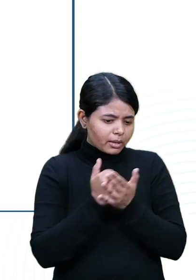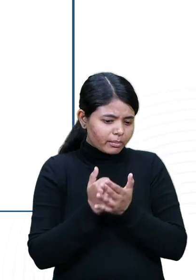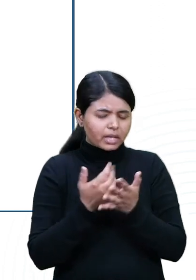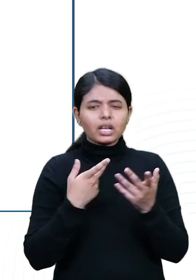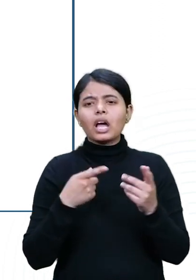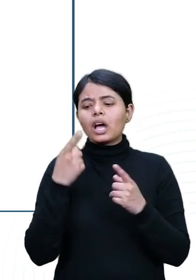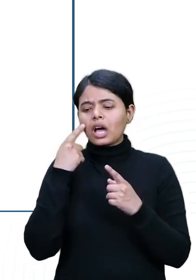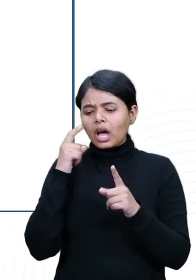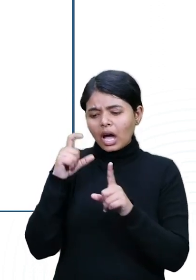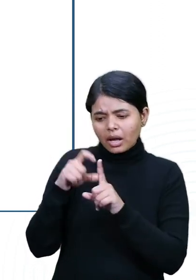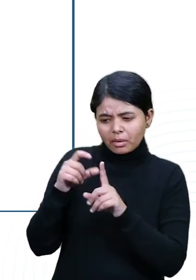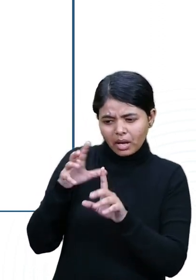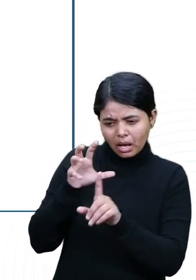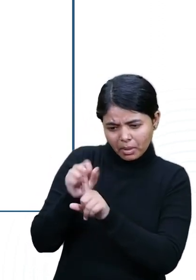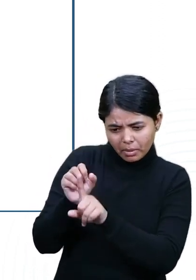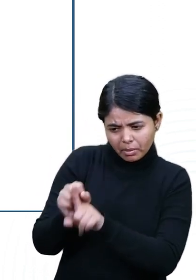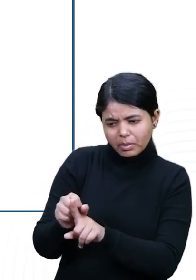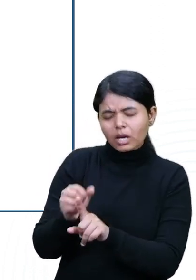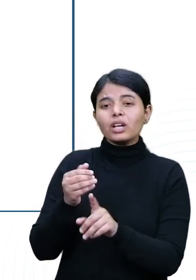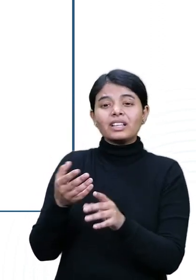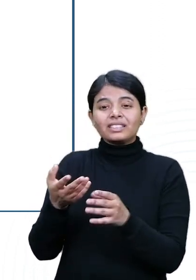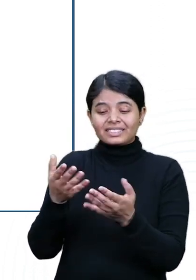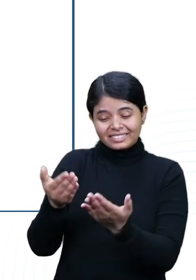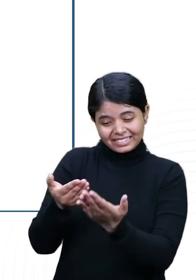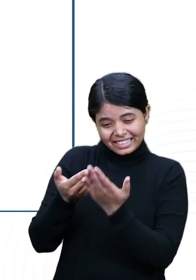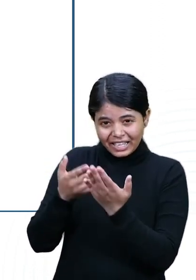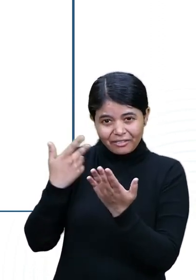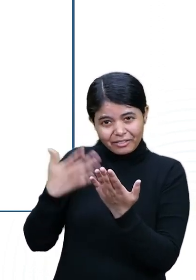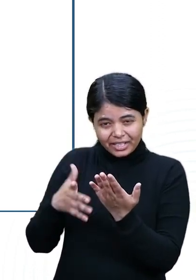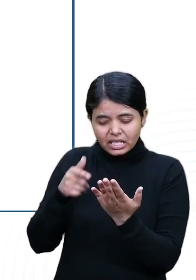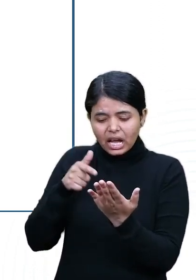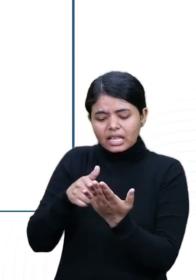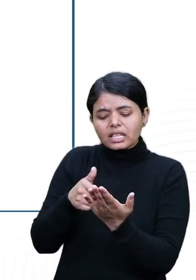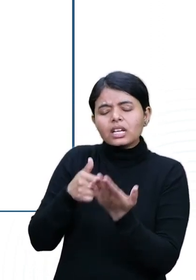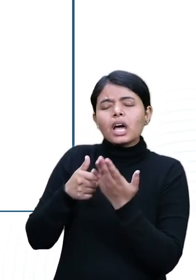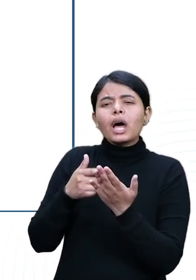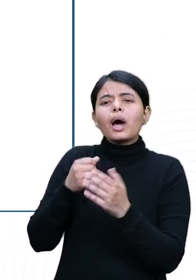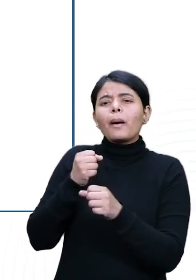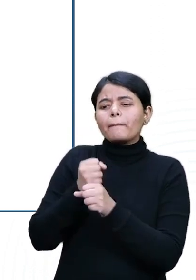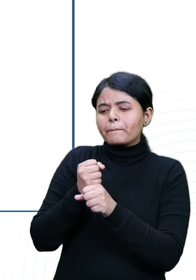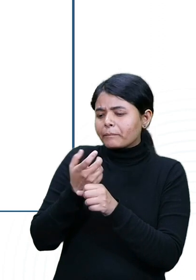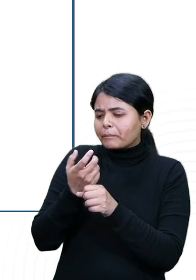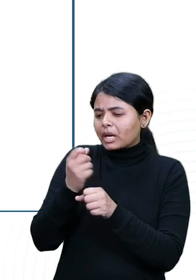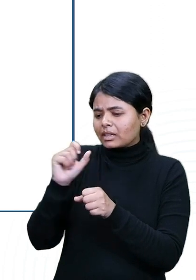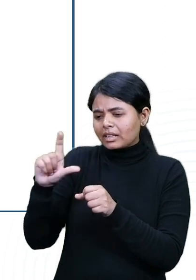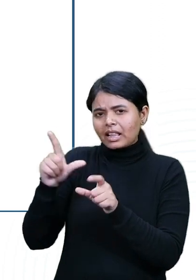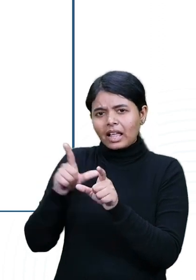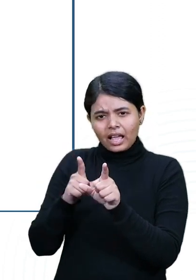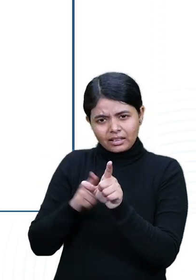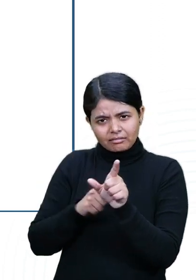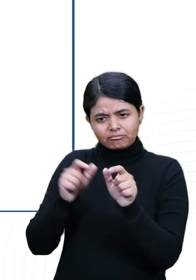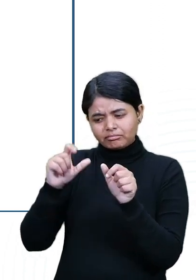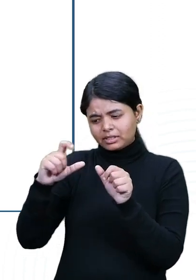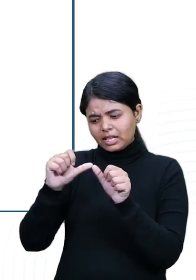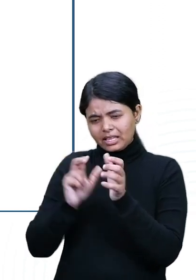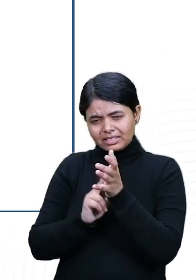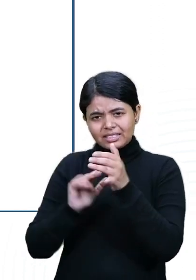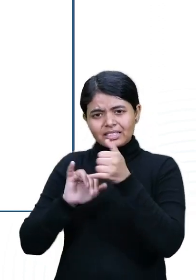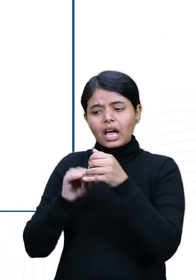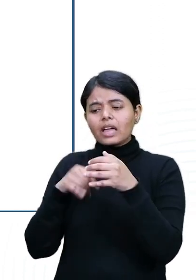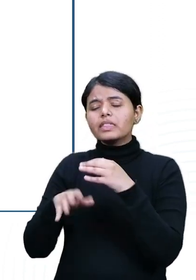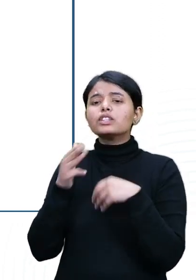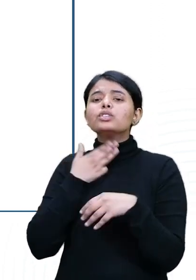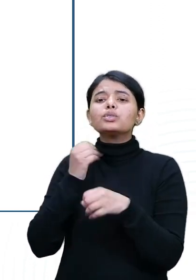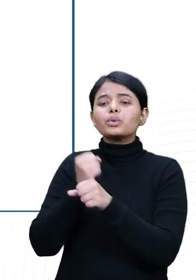C3 position, and the red one, which has the C4 involved in the glycosidic linkages, get the acetyl group